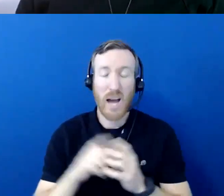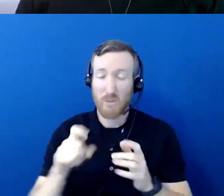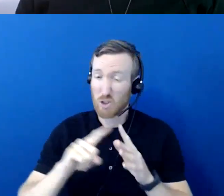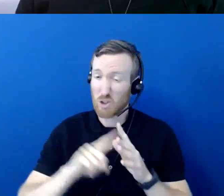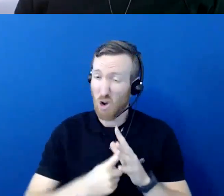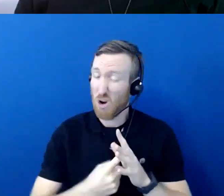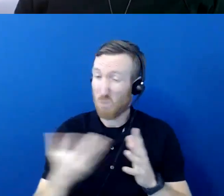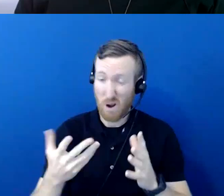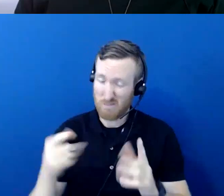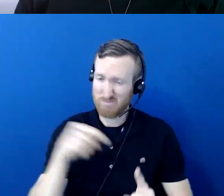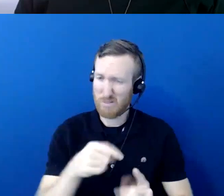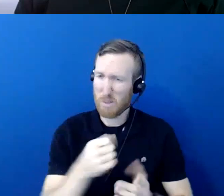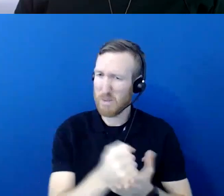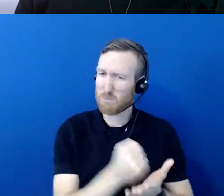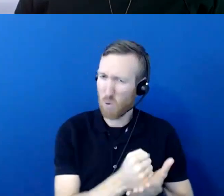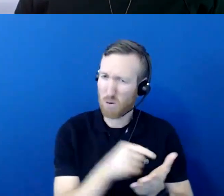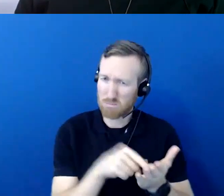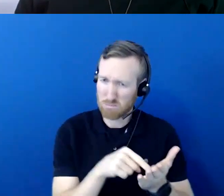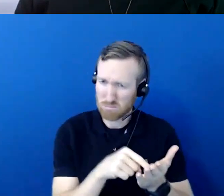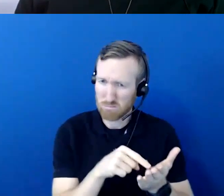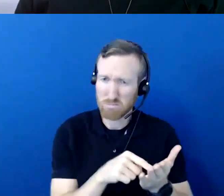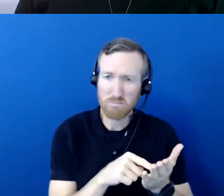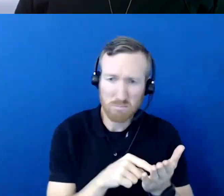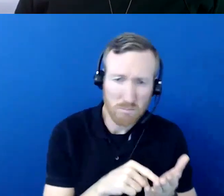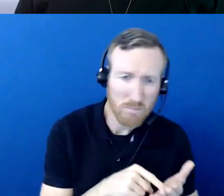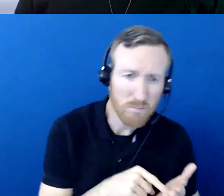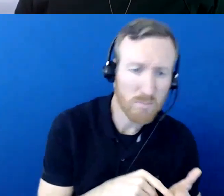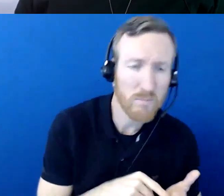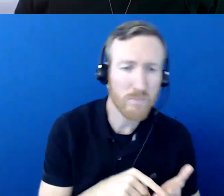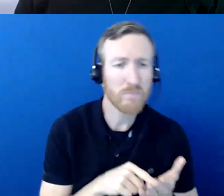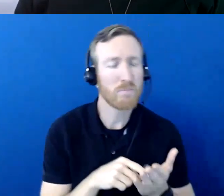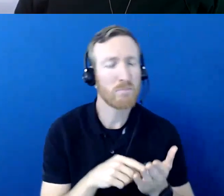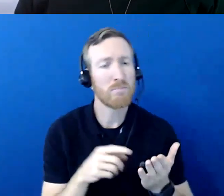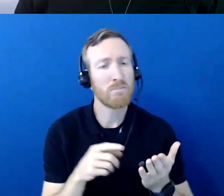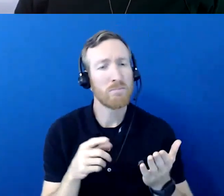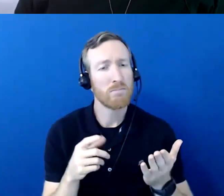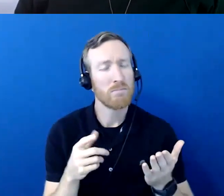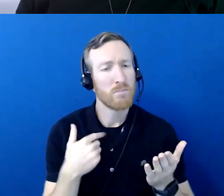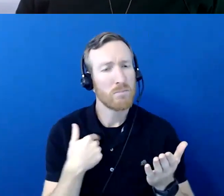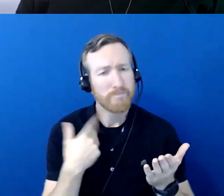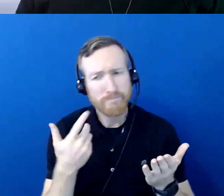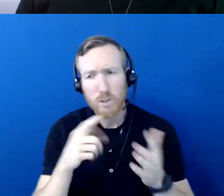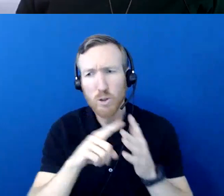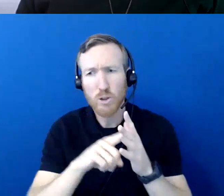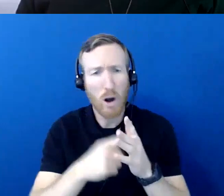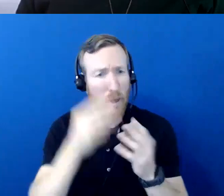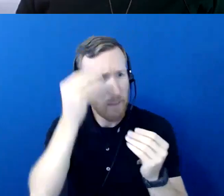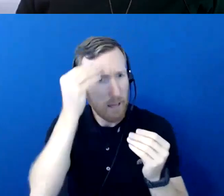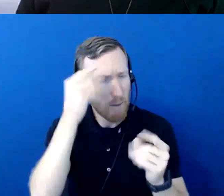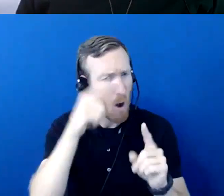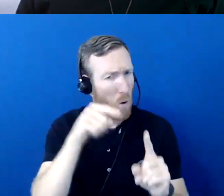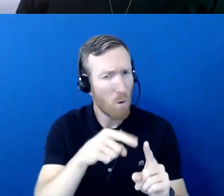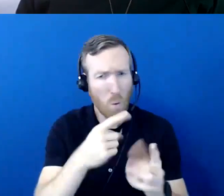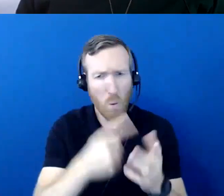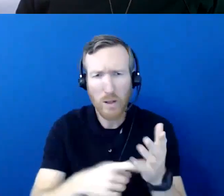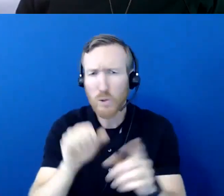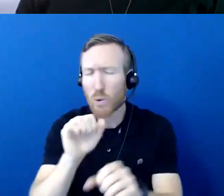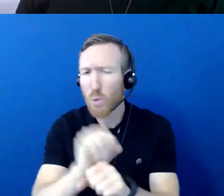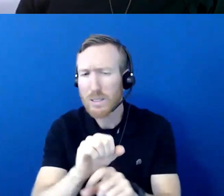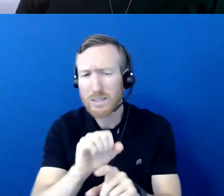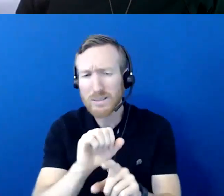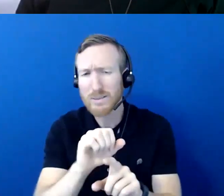the passport is really where it starts. It's where we start to think about the work situation, where